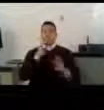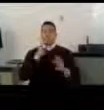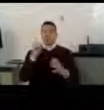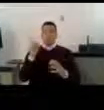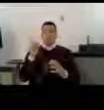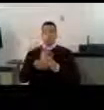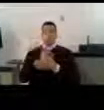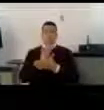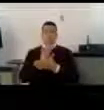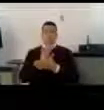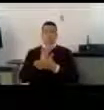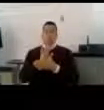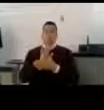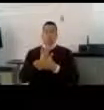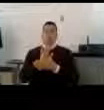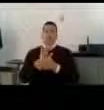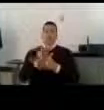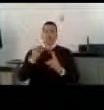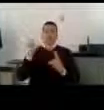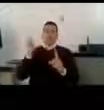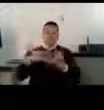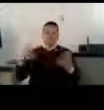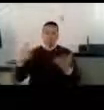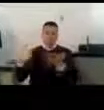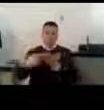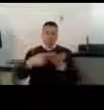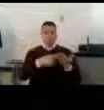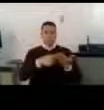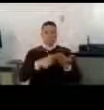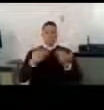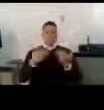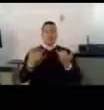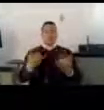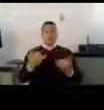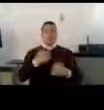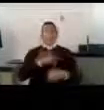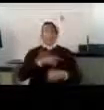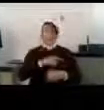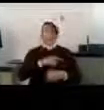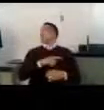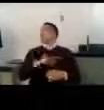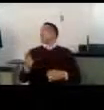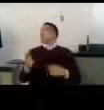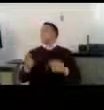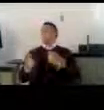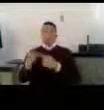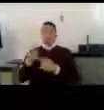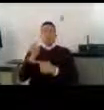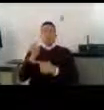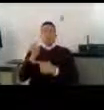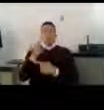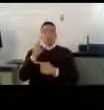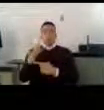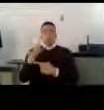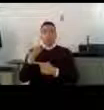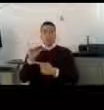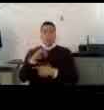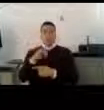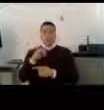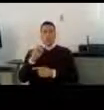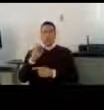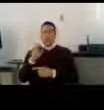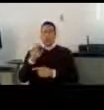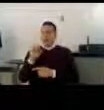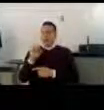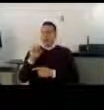I now want to turn today over to my fellow board member, Gabby Einstein-Sims, who will